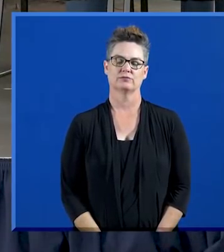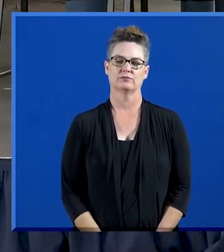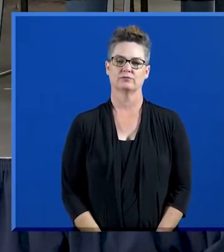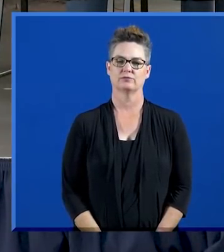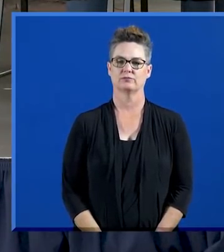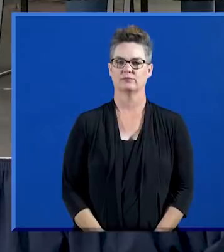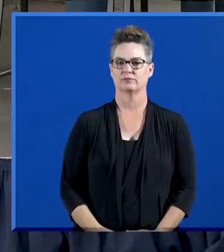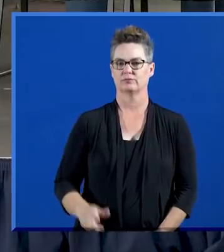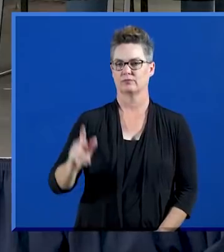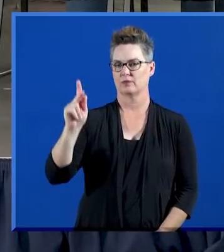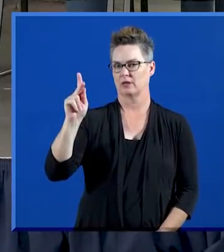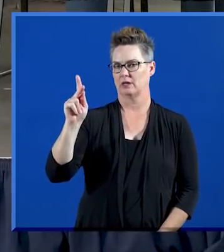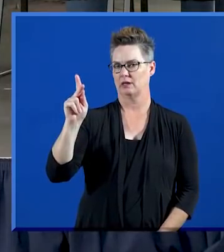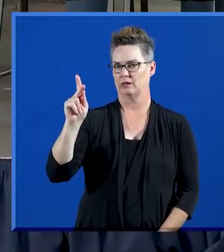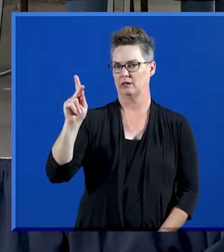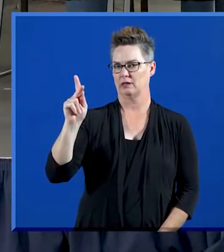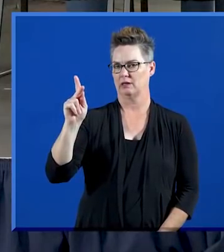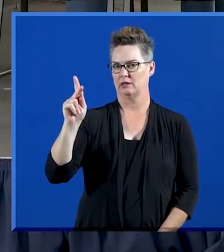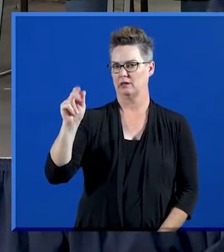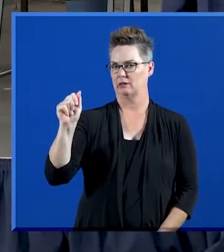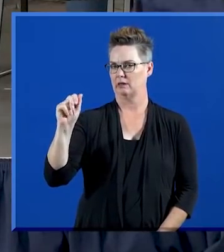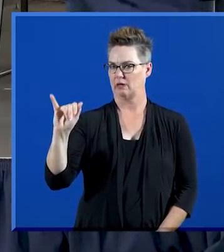Kai Peterson.